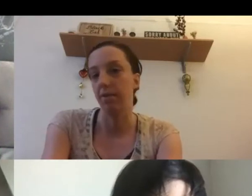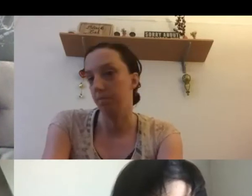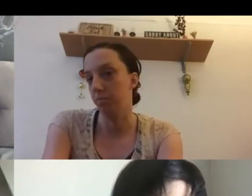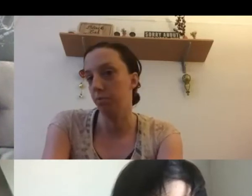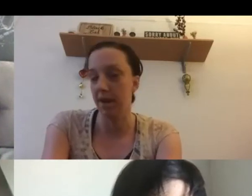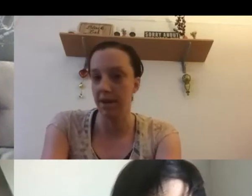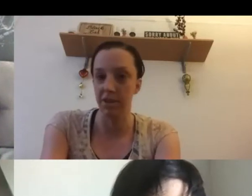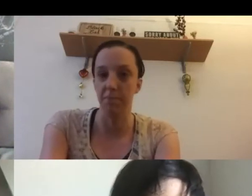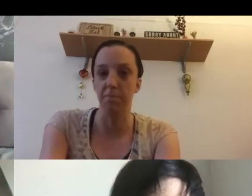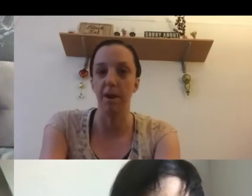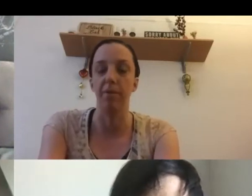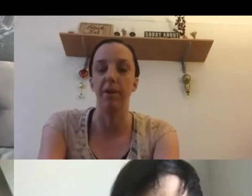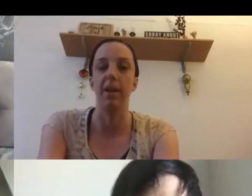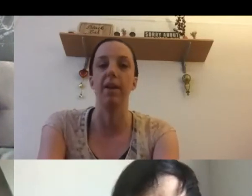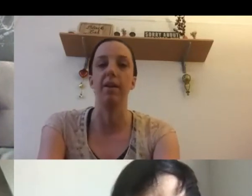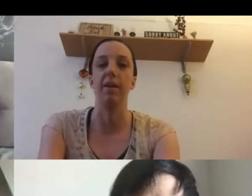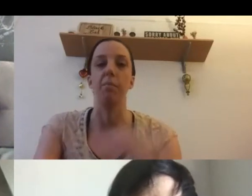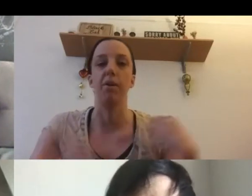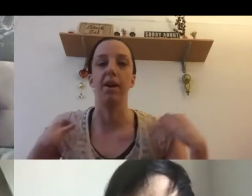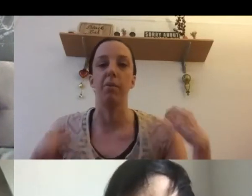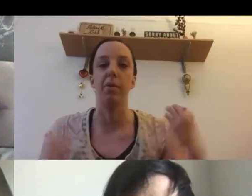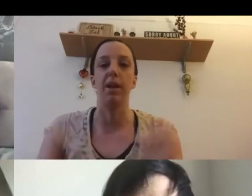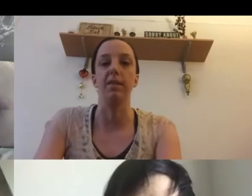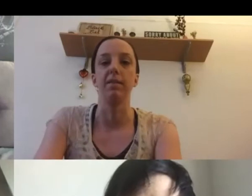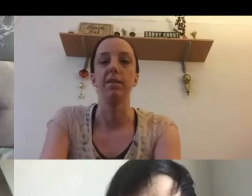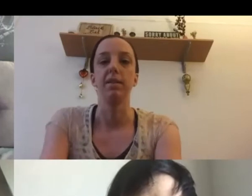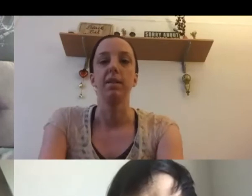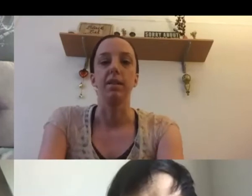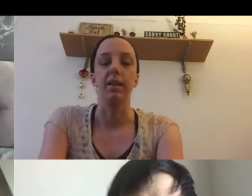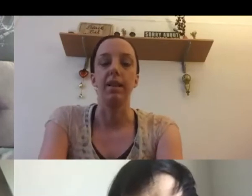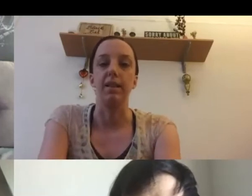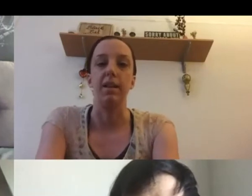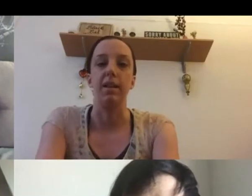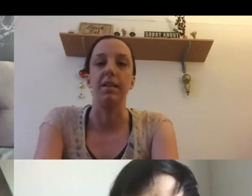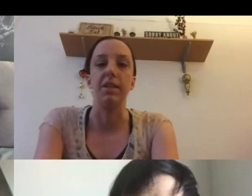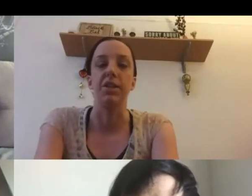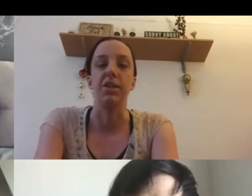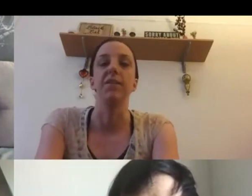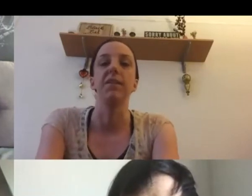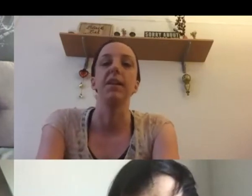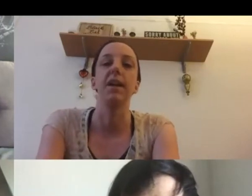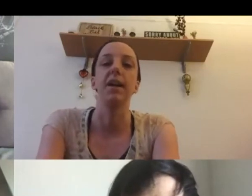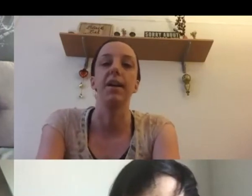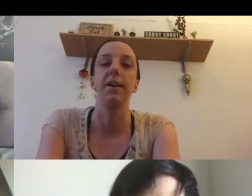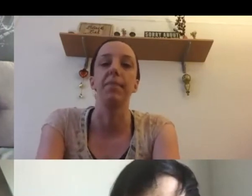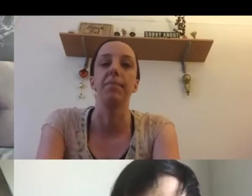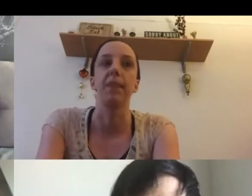have reddish brown hair and I'm wearing a white lacy t-shirt.